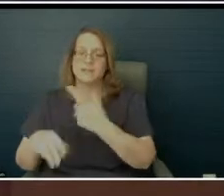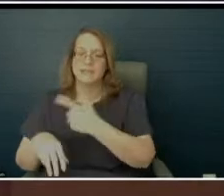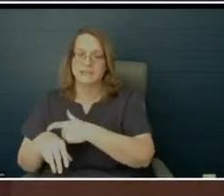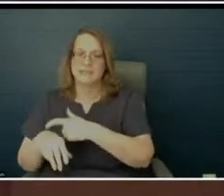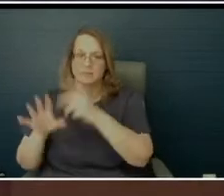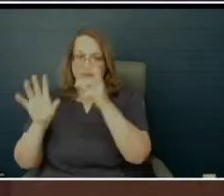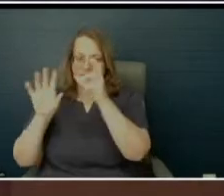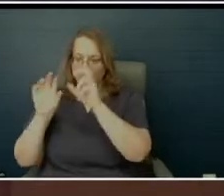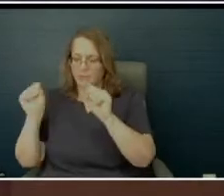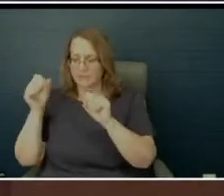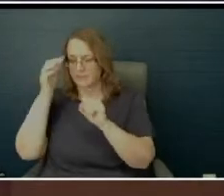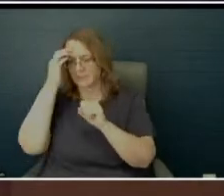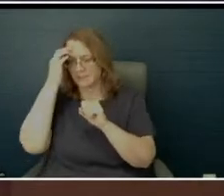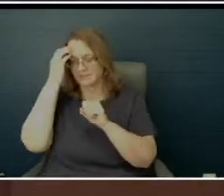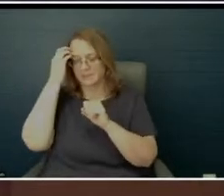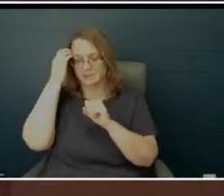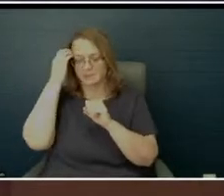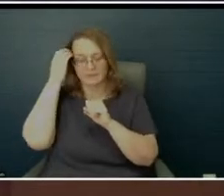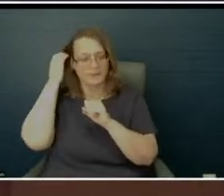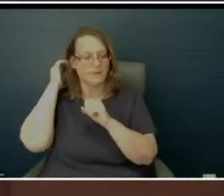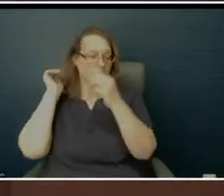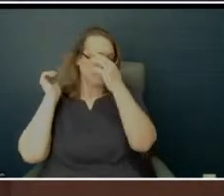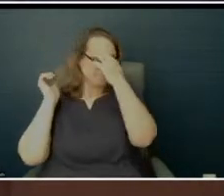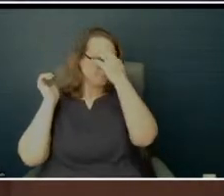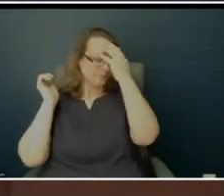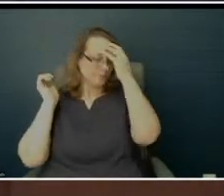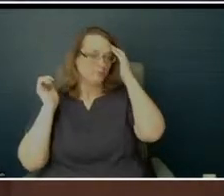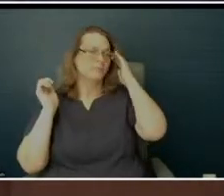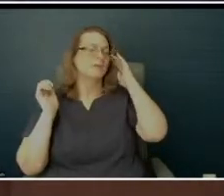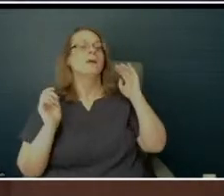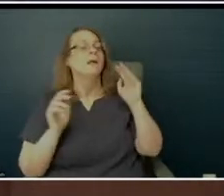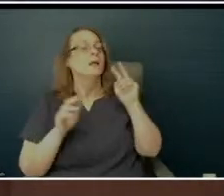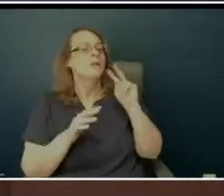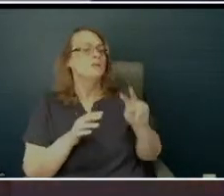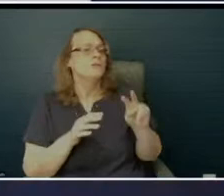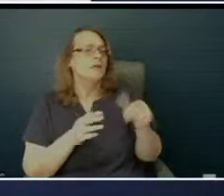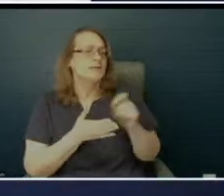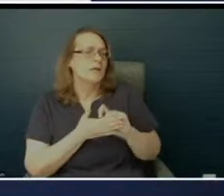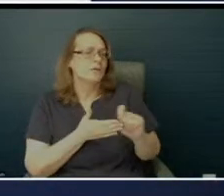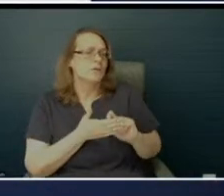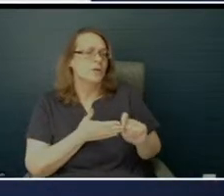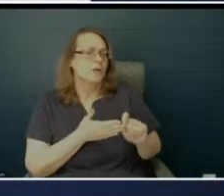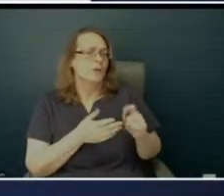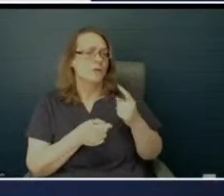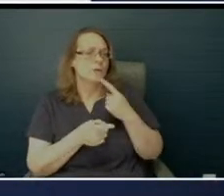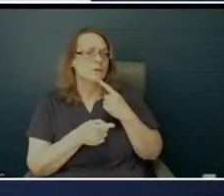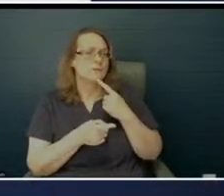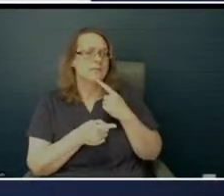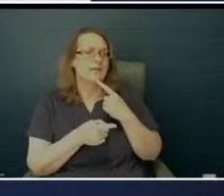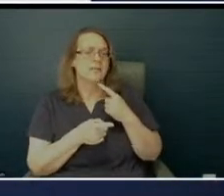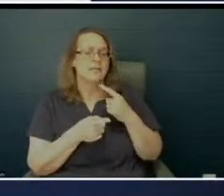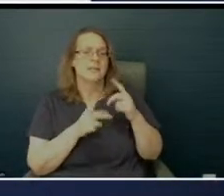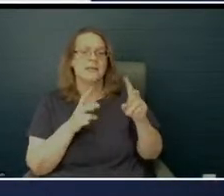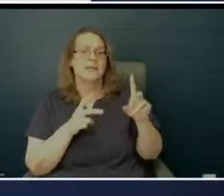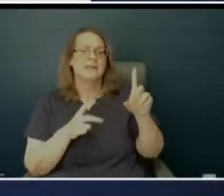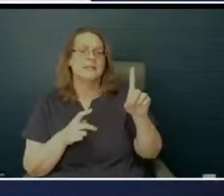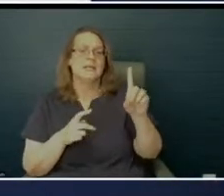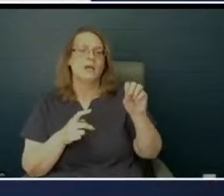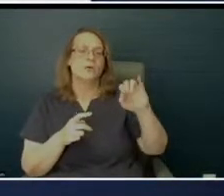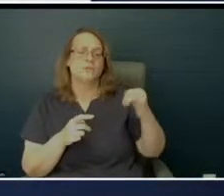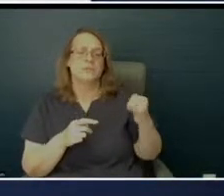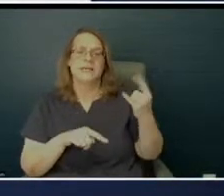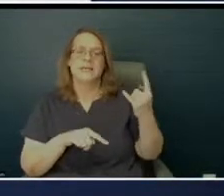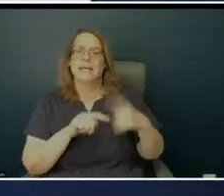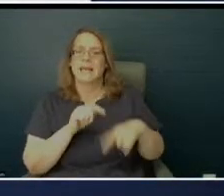look at another one of your notes. You also noted that Mr. Rosen said to Mr. Trump, quote, "DOJ can't and won't snap